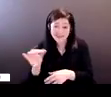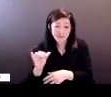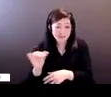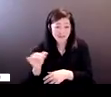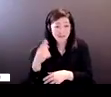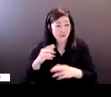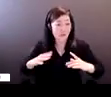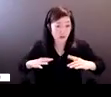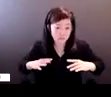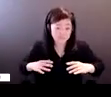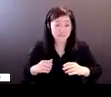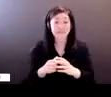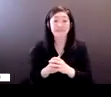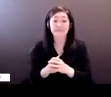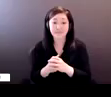holidays.